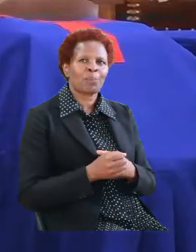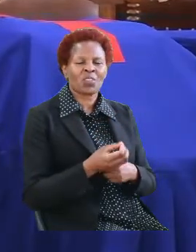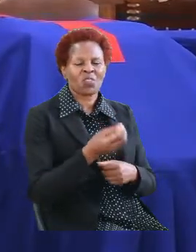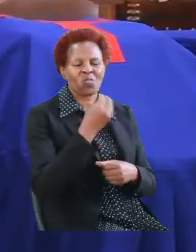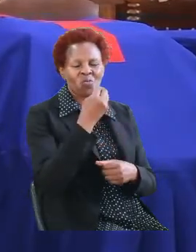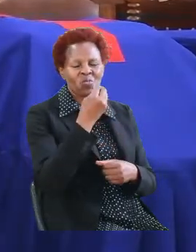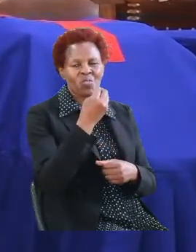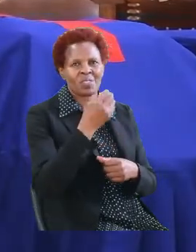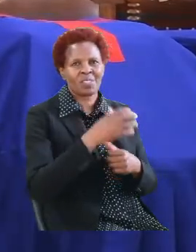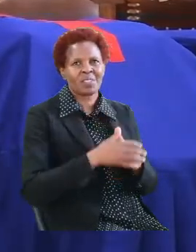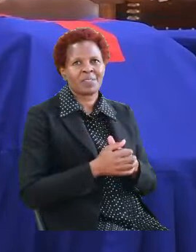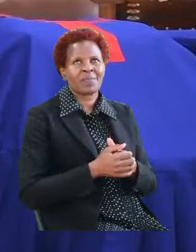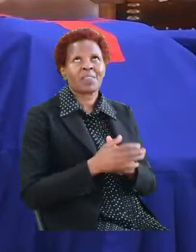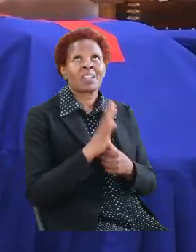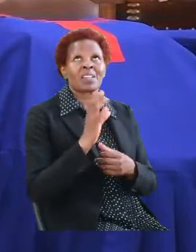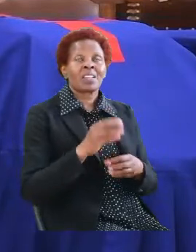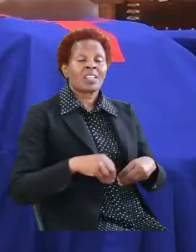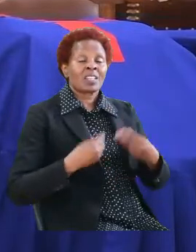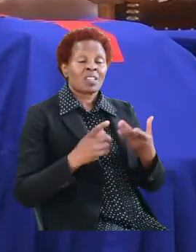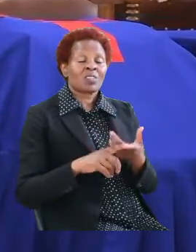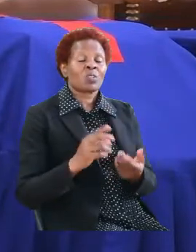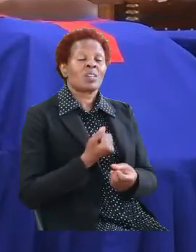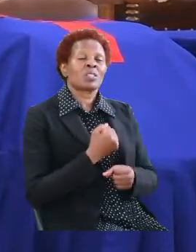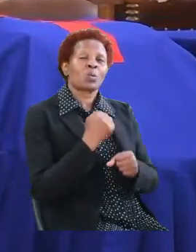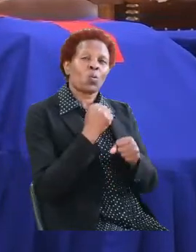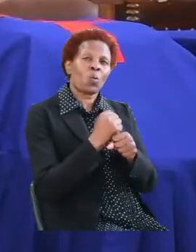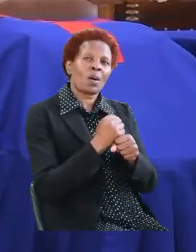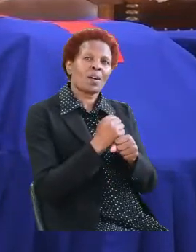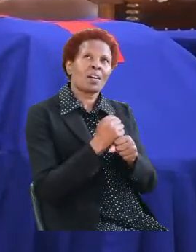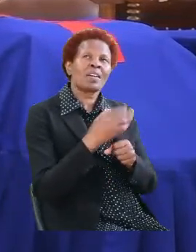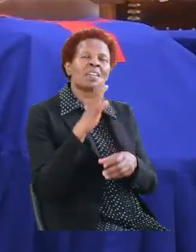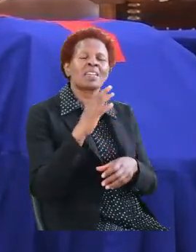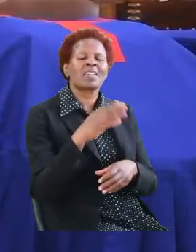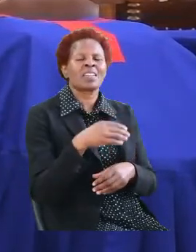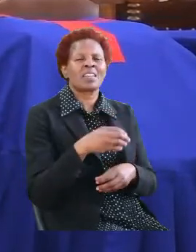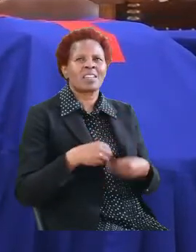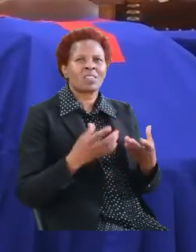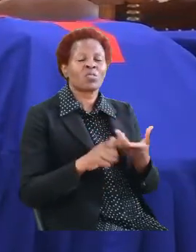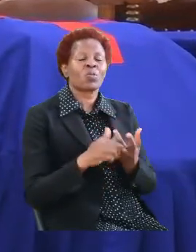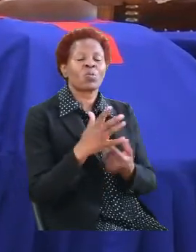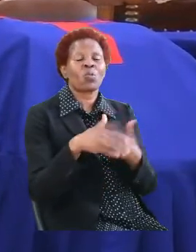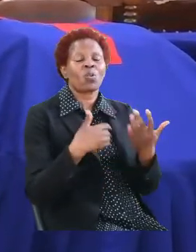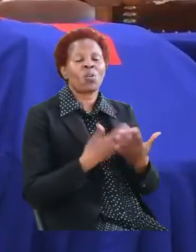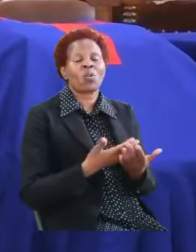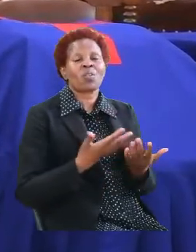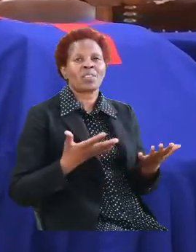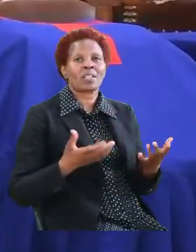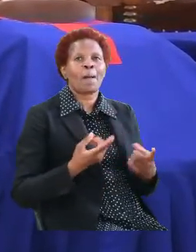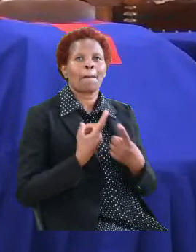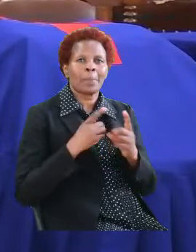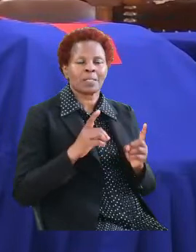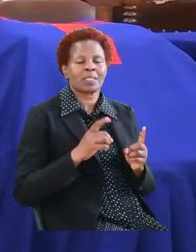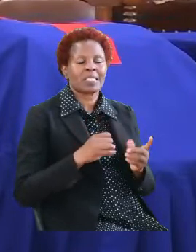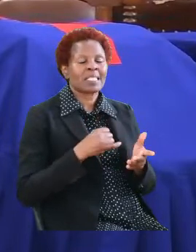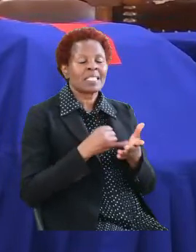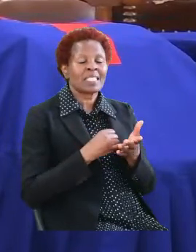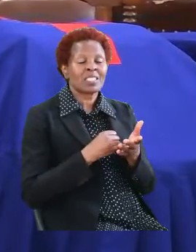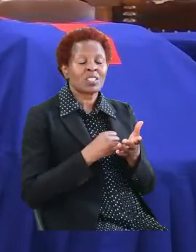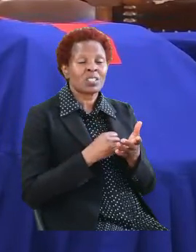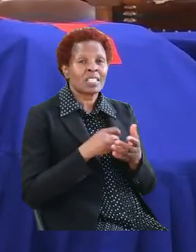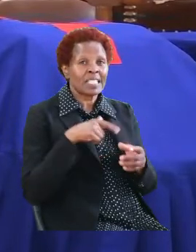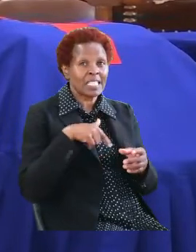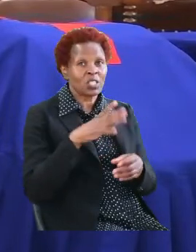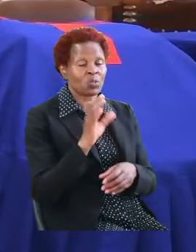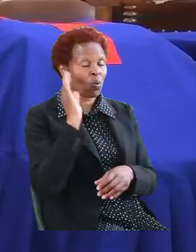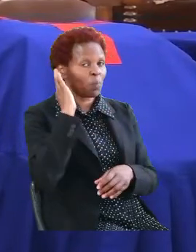food. The Lord shall give you jobs. The Lord will give you everything that you ever need. But it is at the obedience